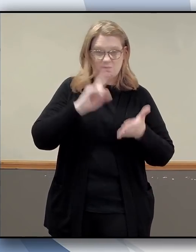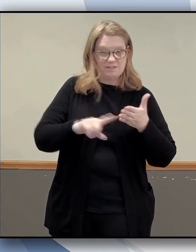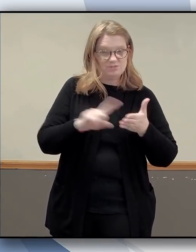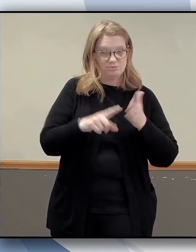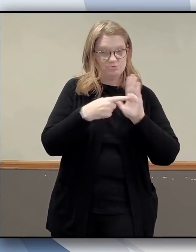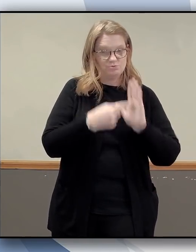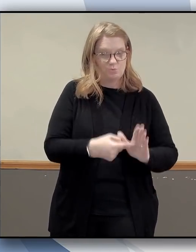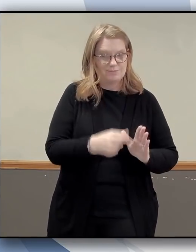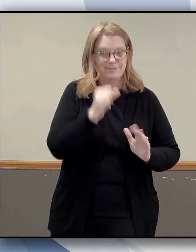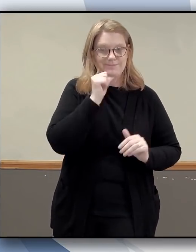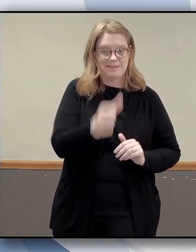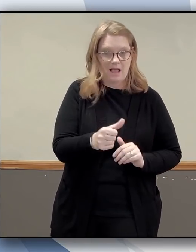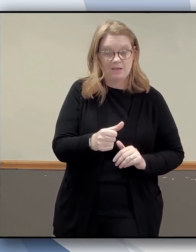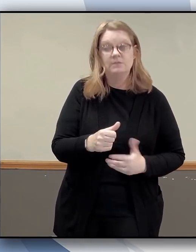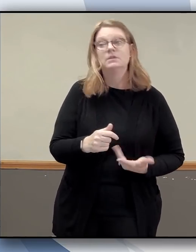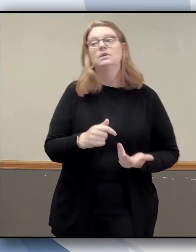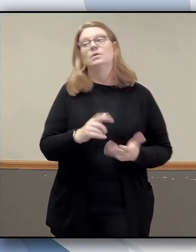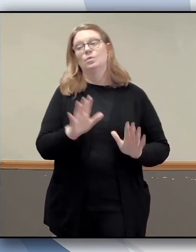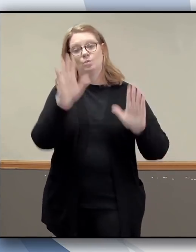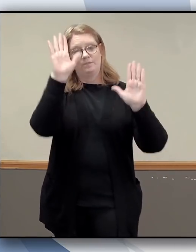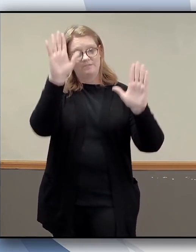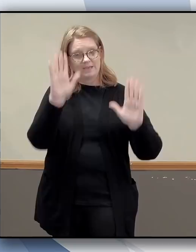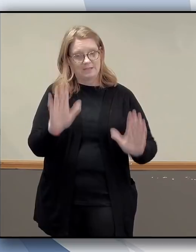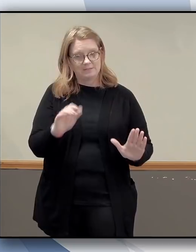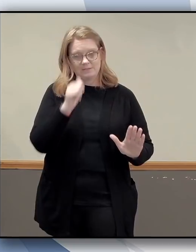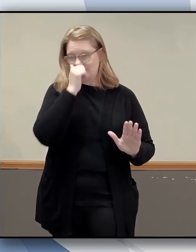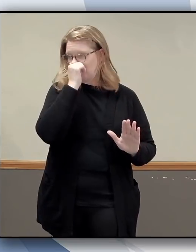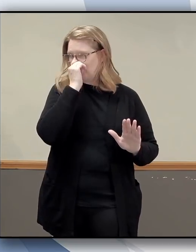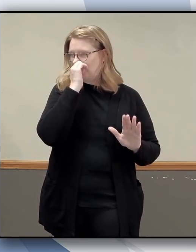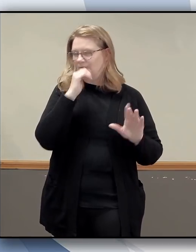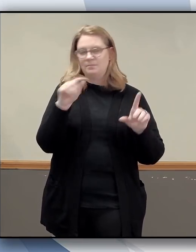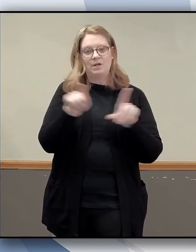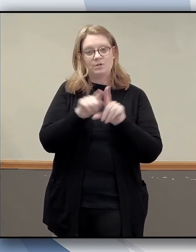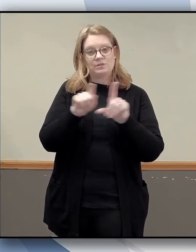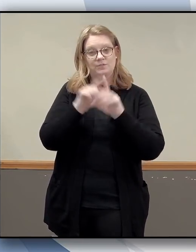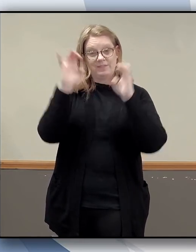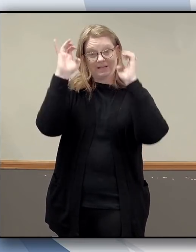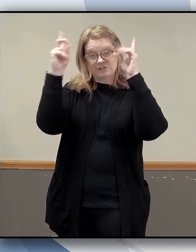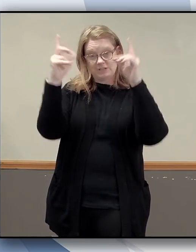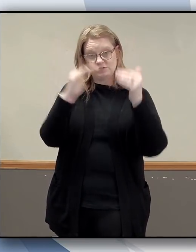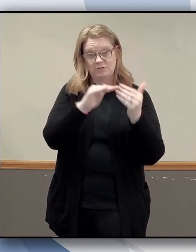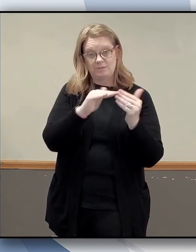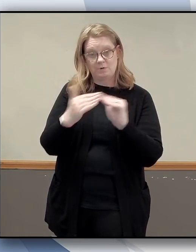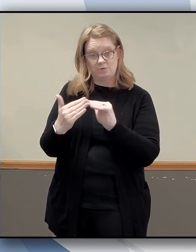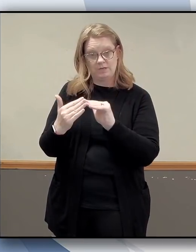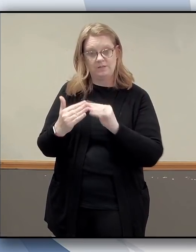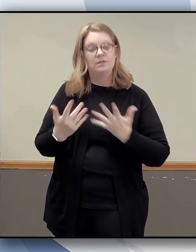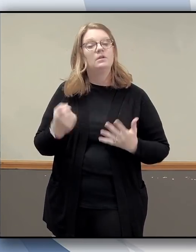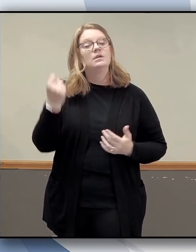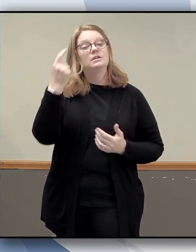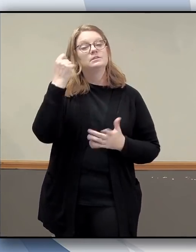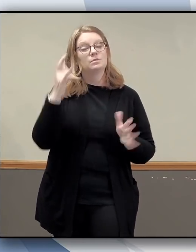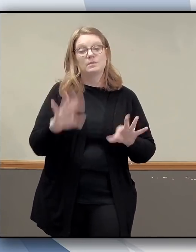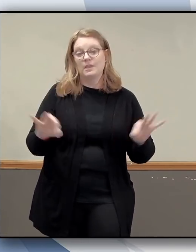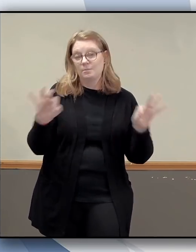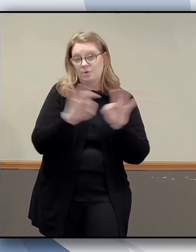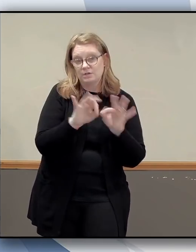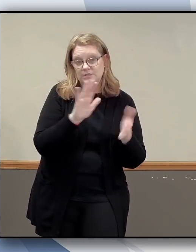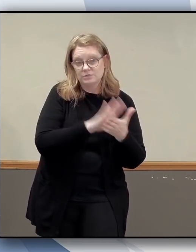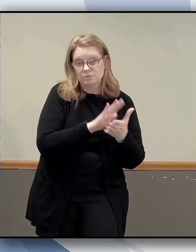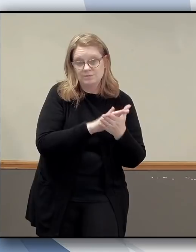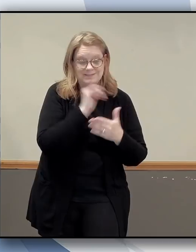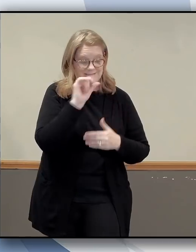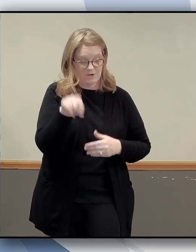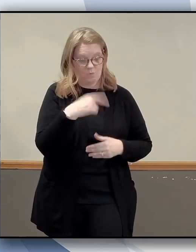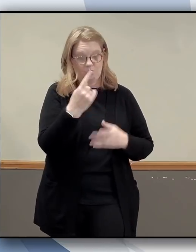for our children and for the educational community. And we know the importance of schools because it's not just